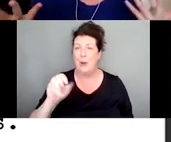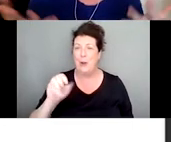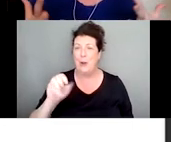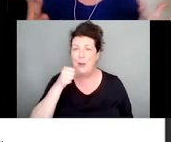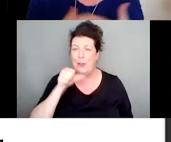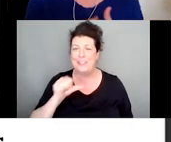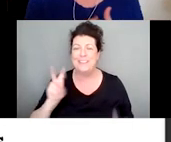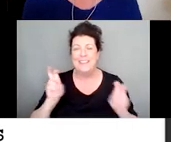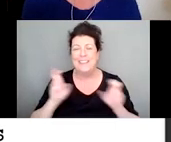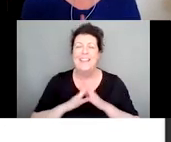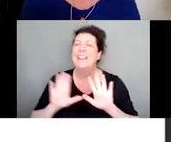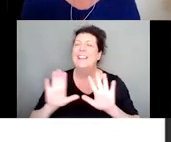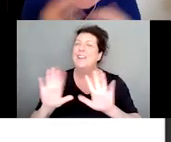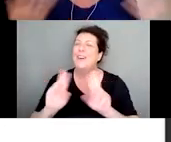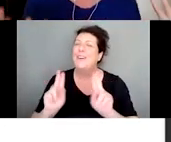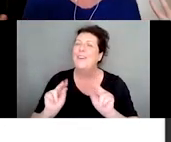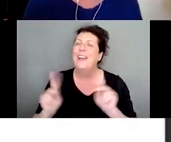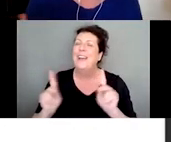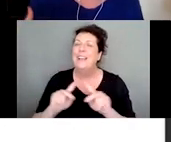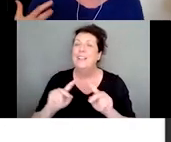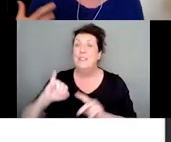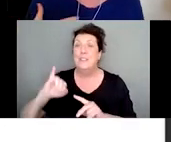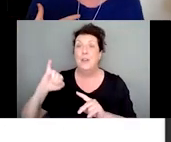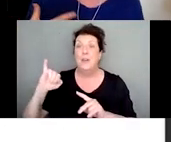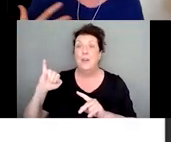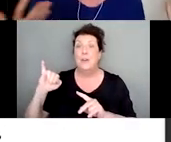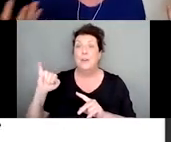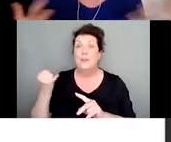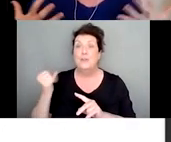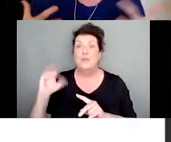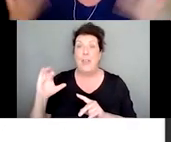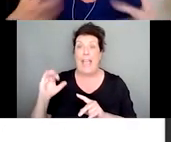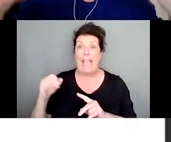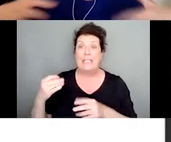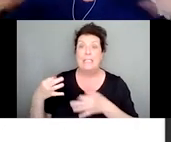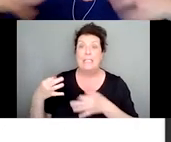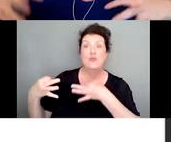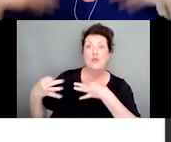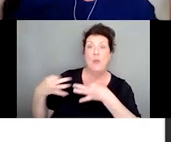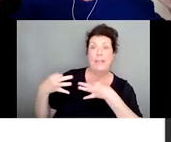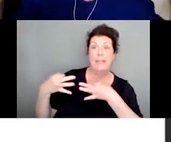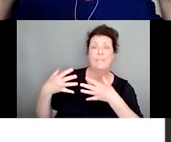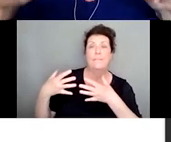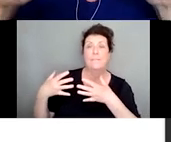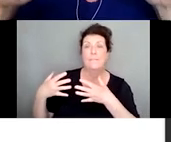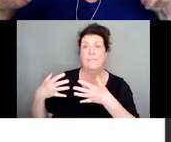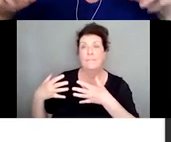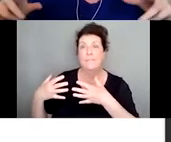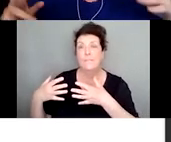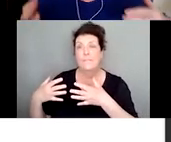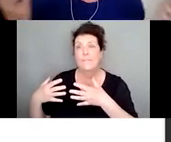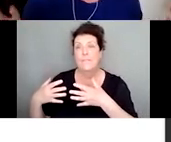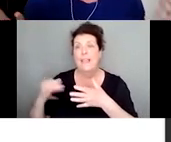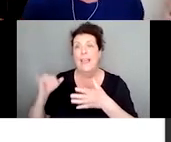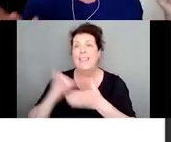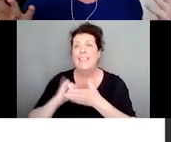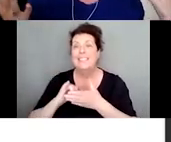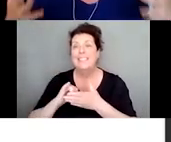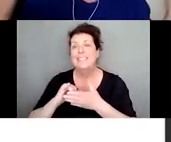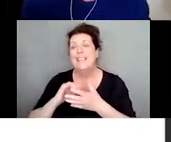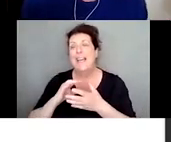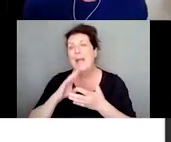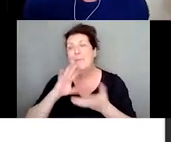so Jack's, uh, directive on this and what, like, this is us entering the MCU, but